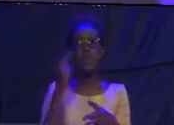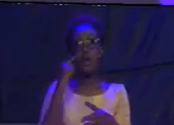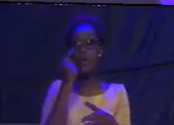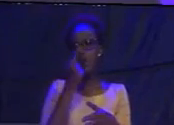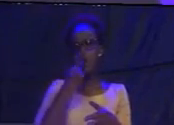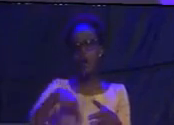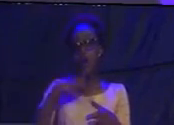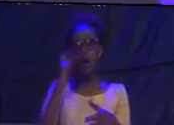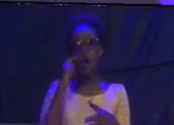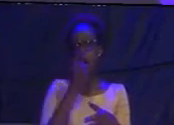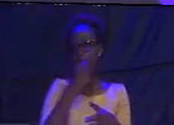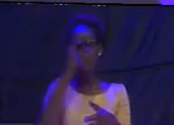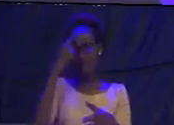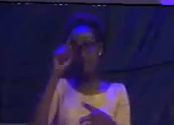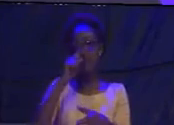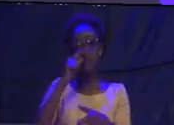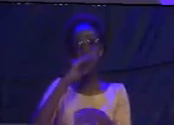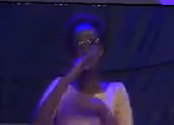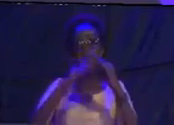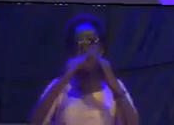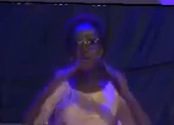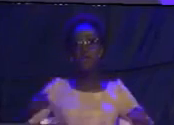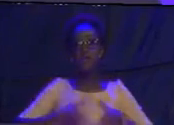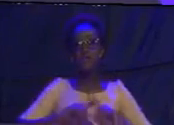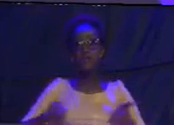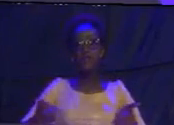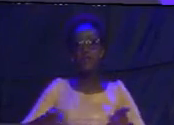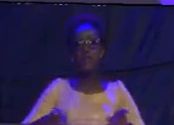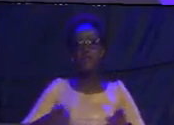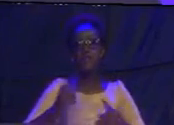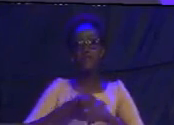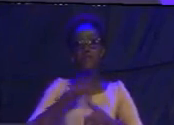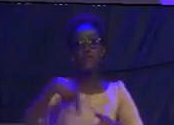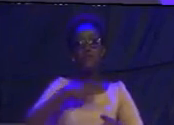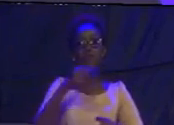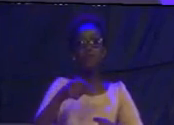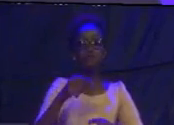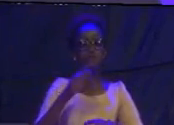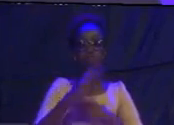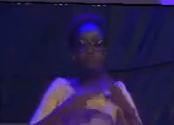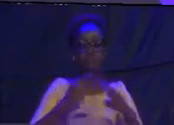The eyes of heaven are different from the eyes of the world.